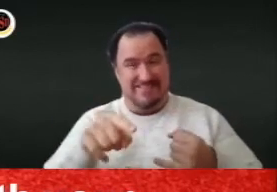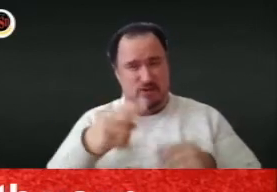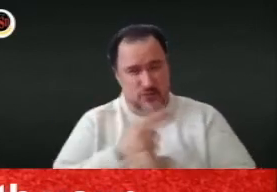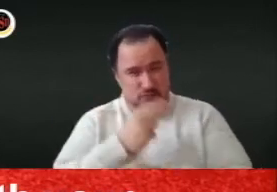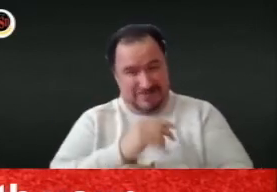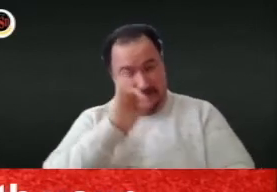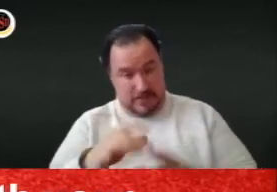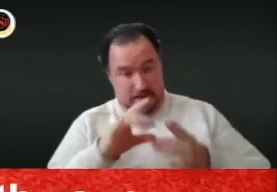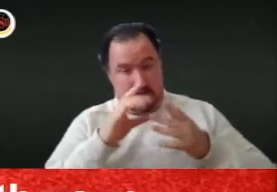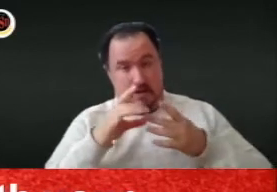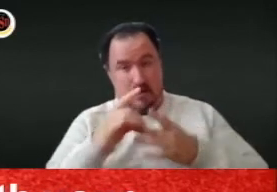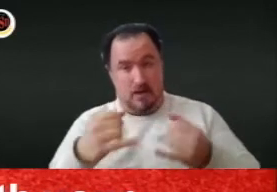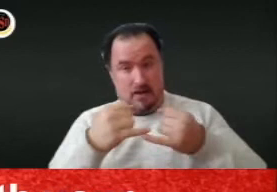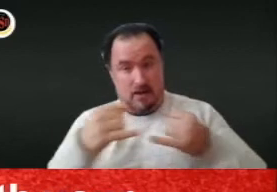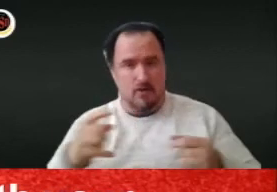the guidelines.